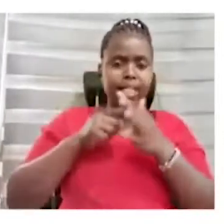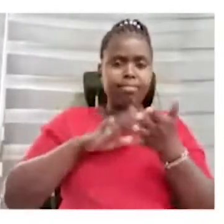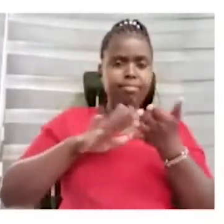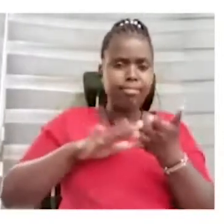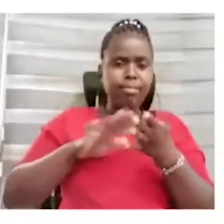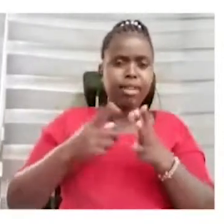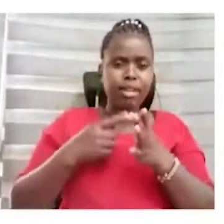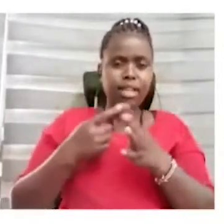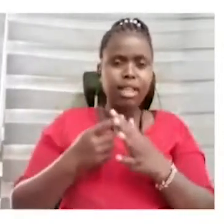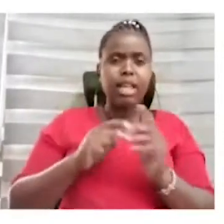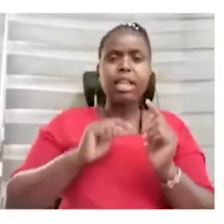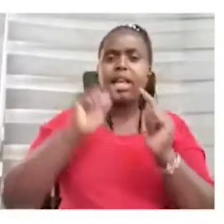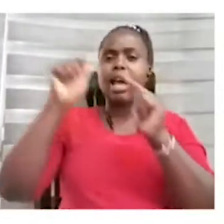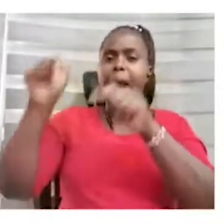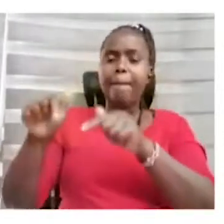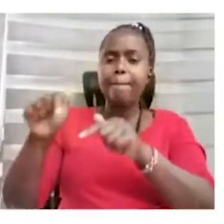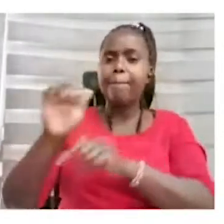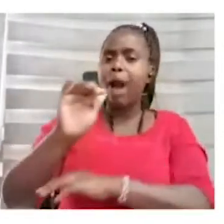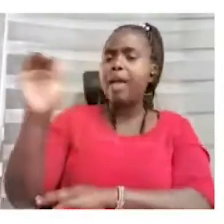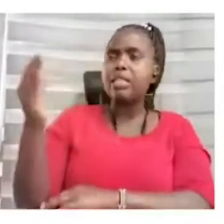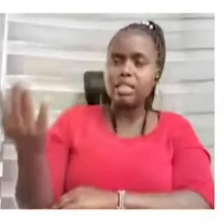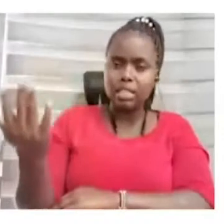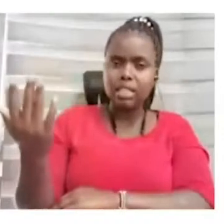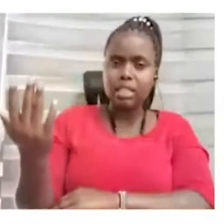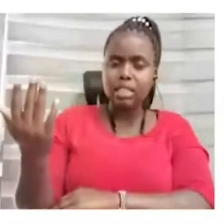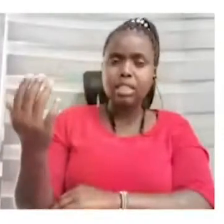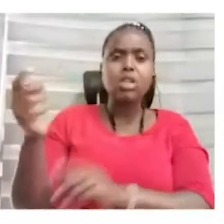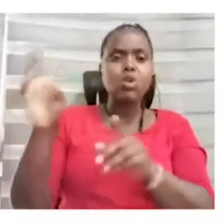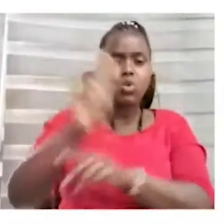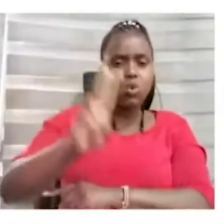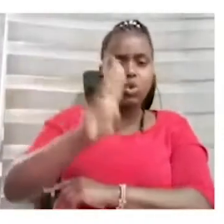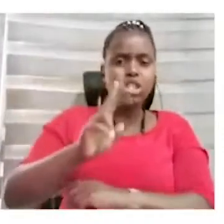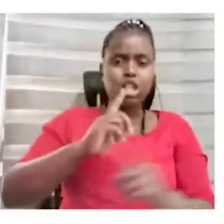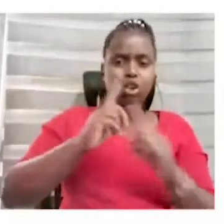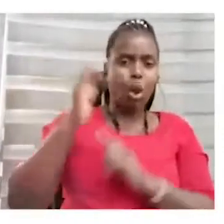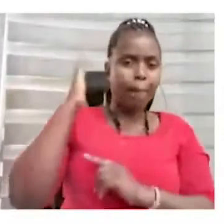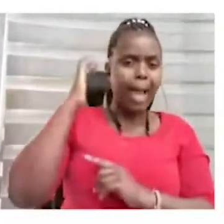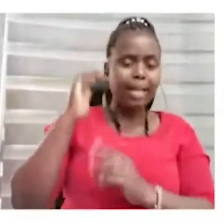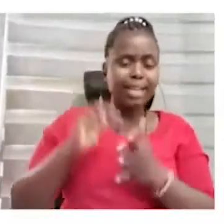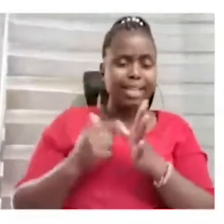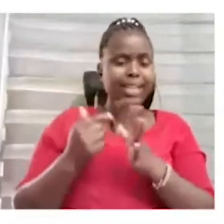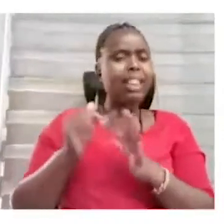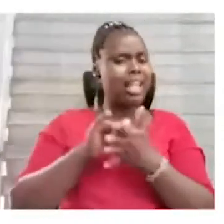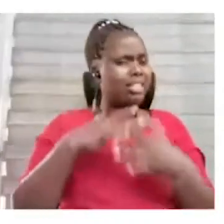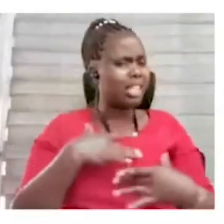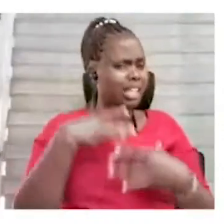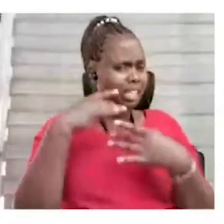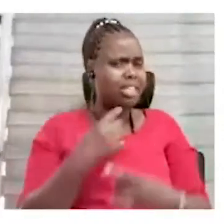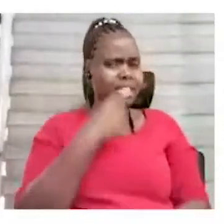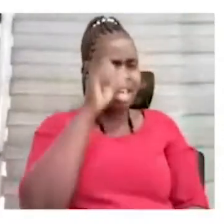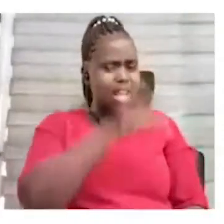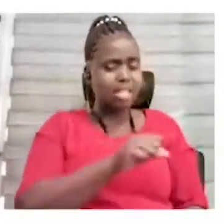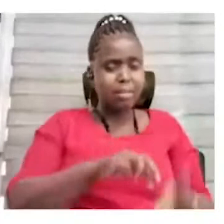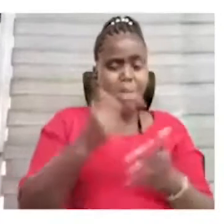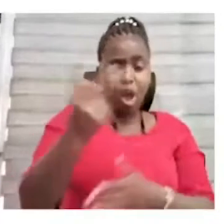us on the TalkBack team, hey, is this something you guys would be interested in? We're like, yeah. And so we worked with him. We evolved